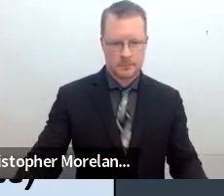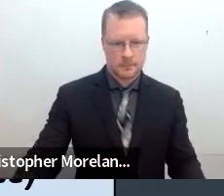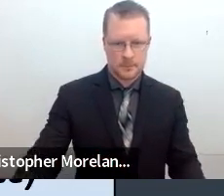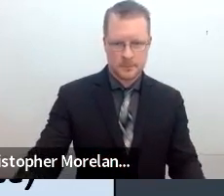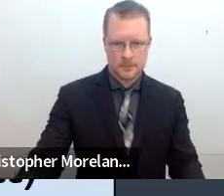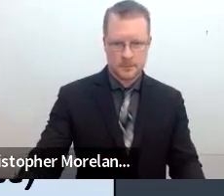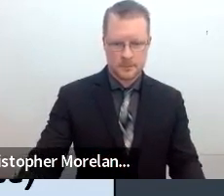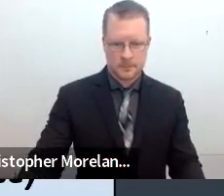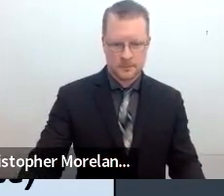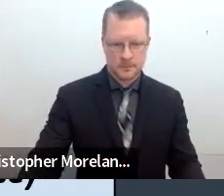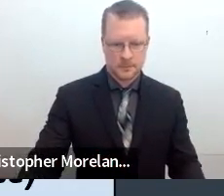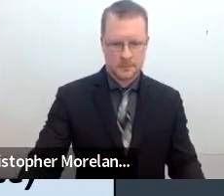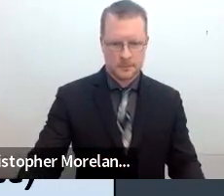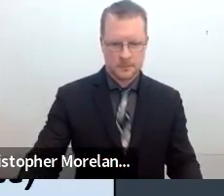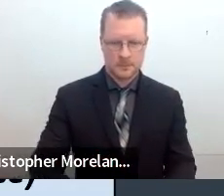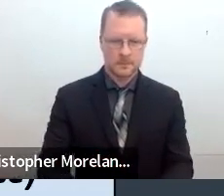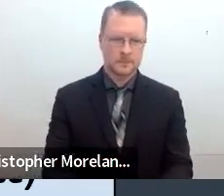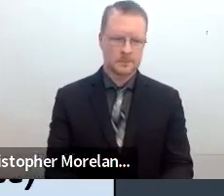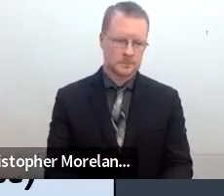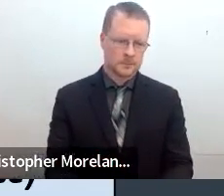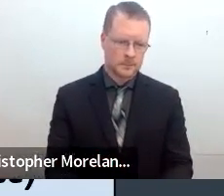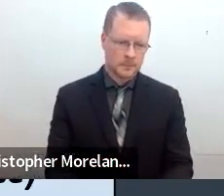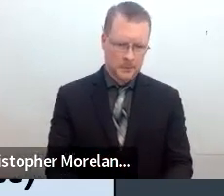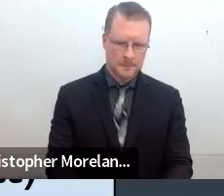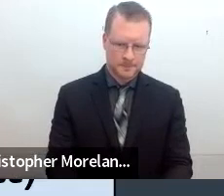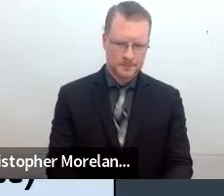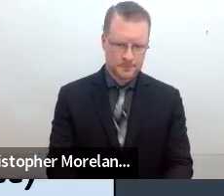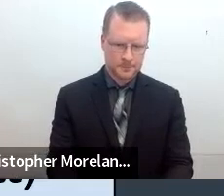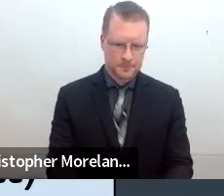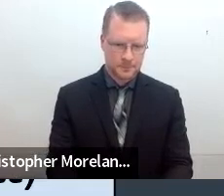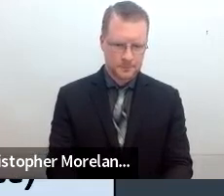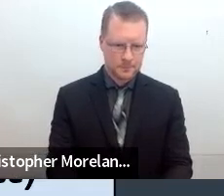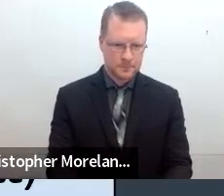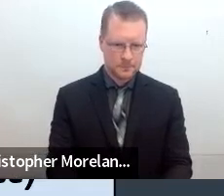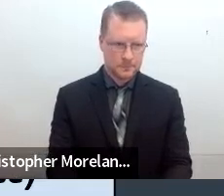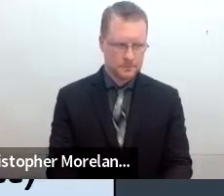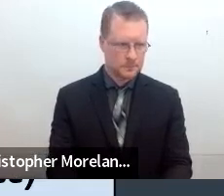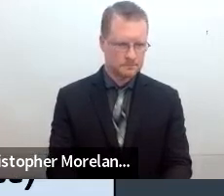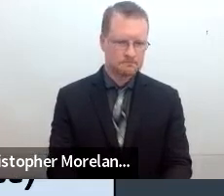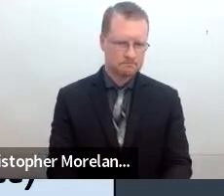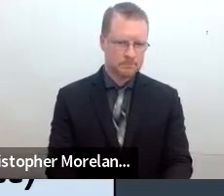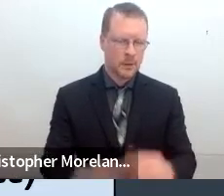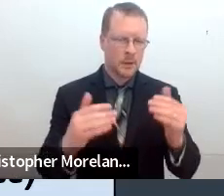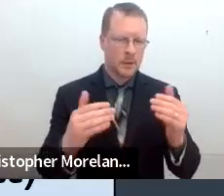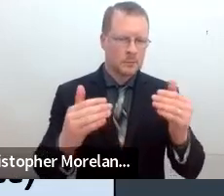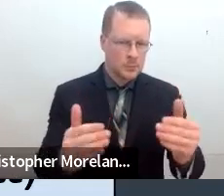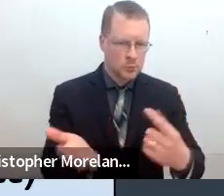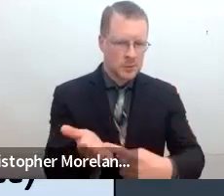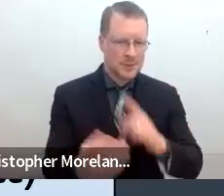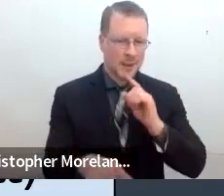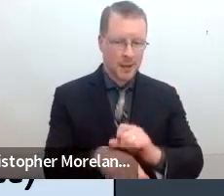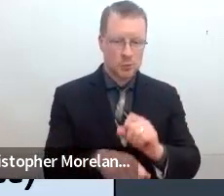harm from patients versus 22%, approximately 22% of physicians without disabilities.